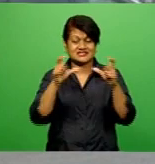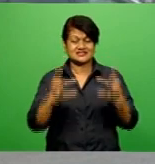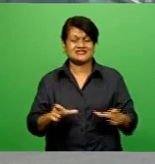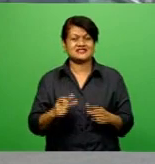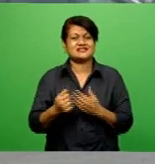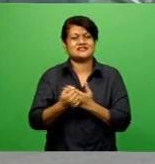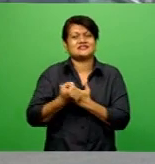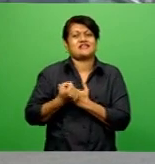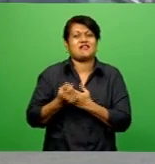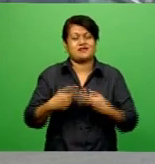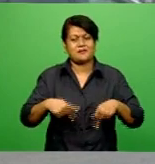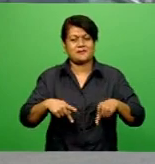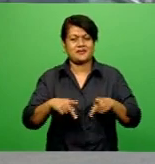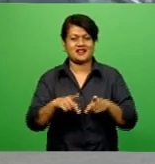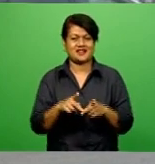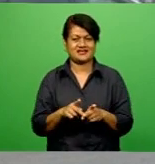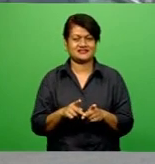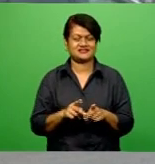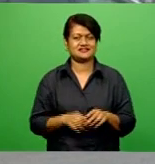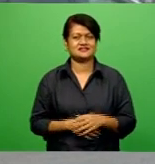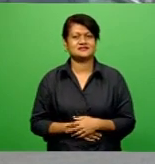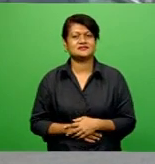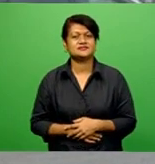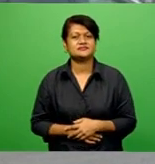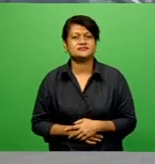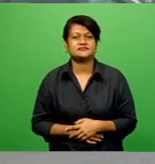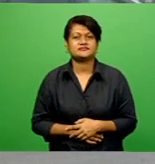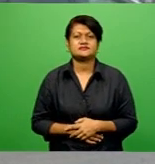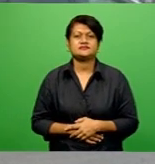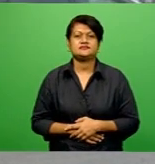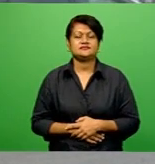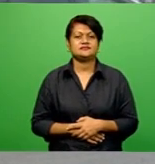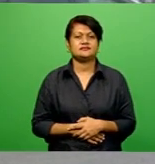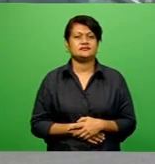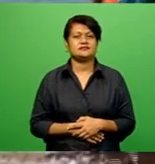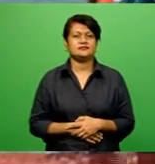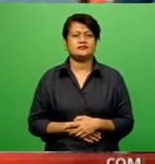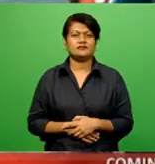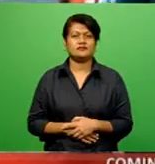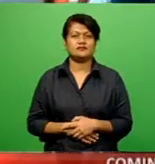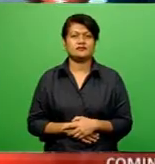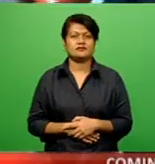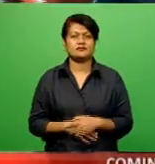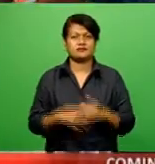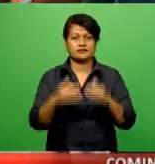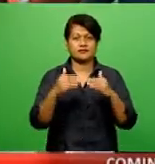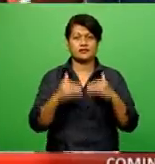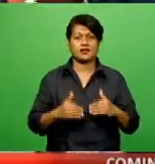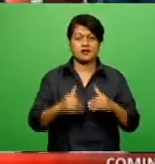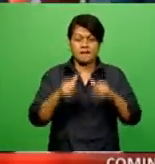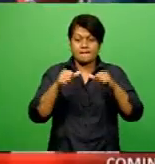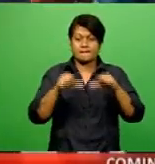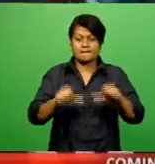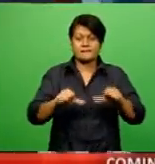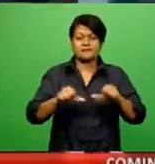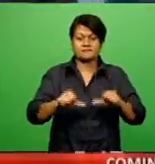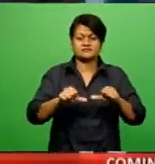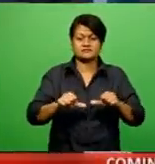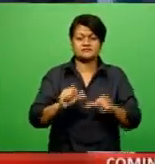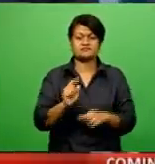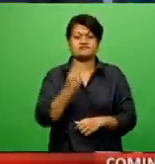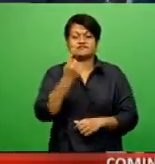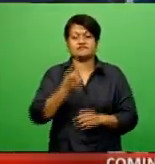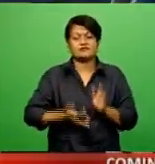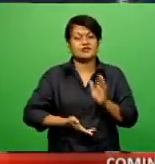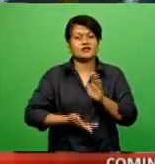and visitors alike. Apenisong Ndobu, FBC News. Up ahead, first head of state